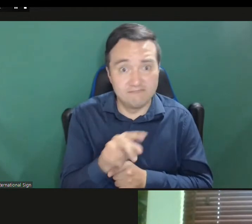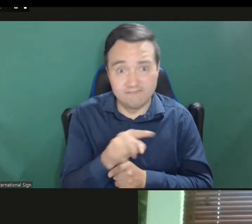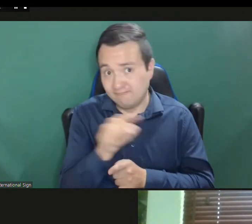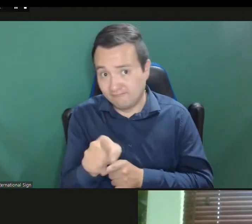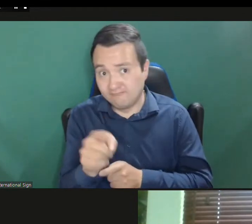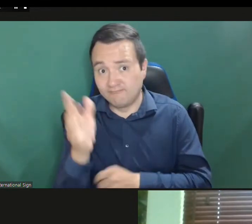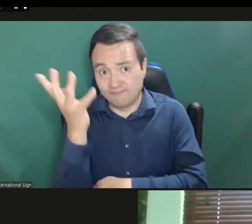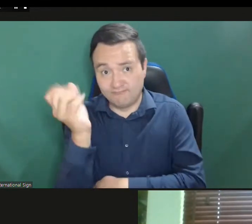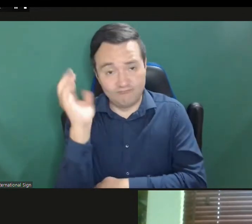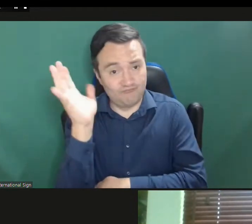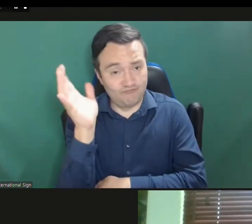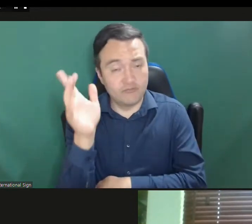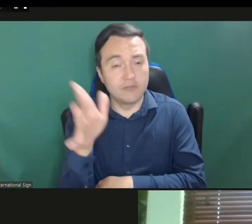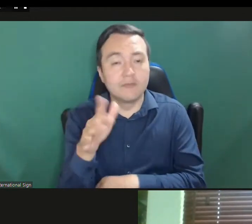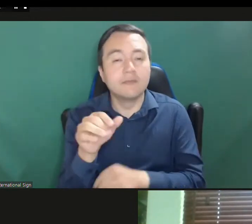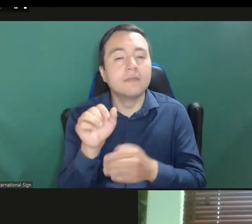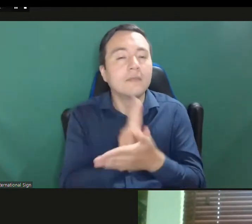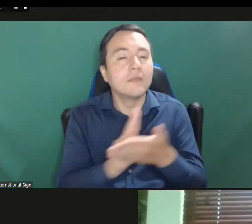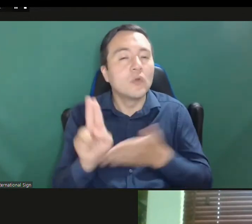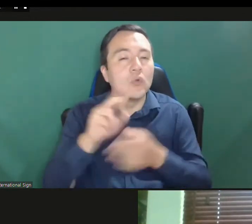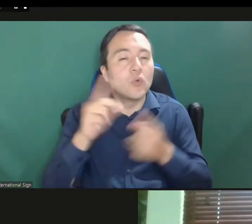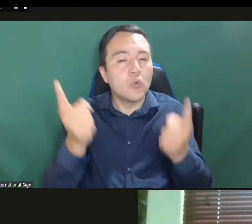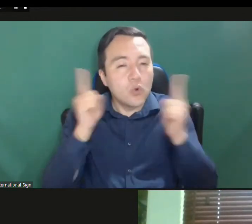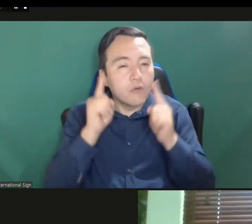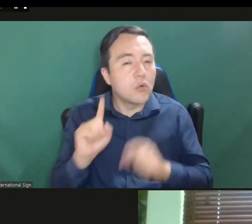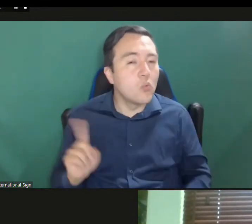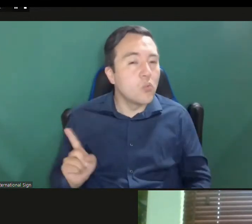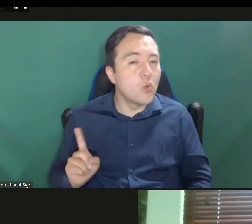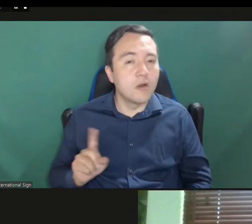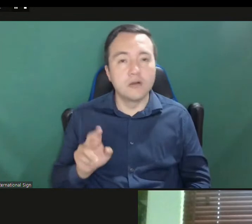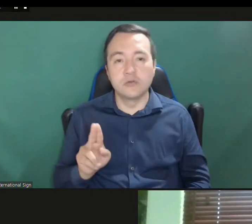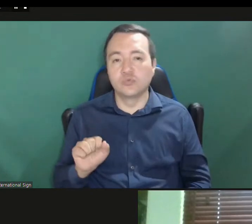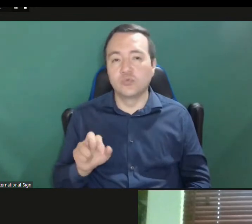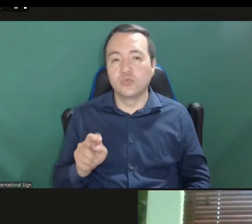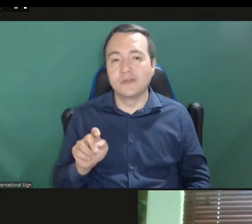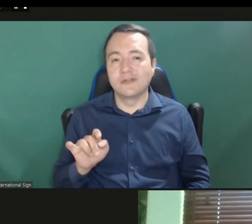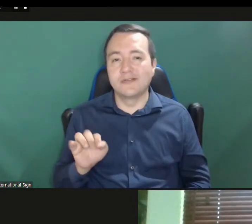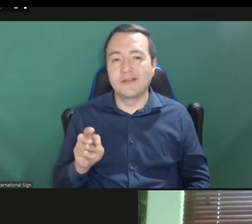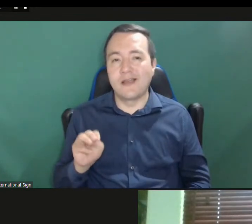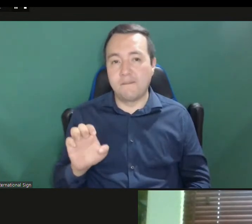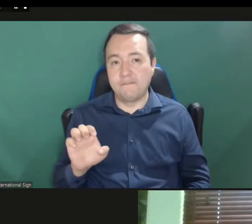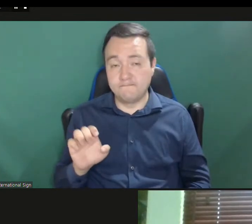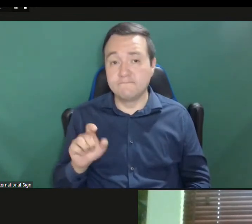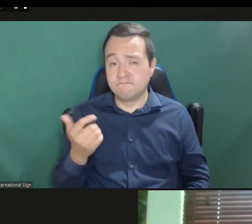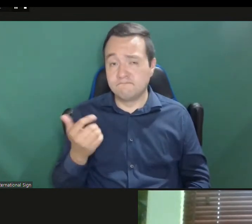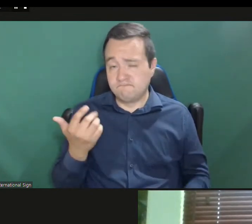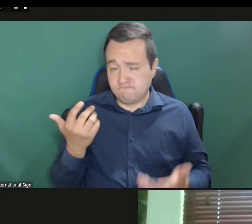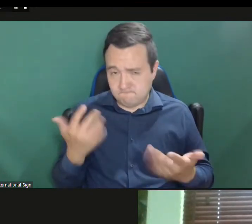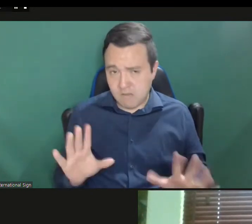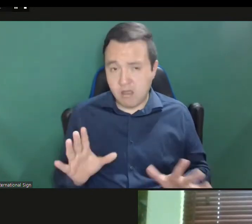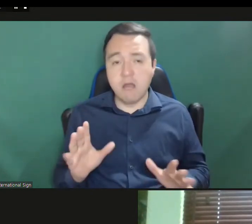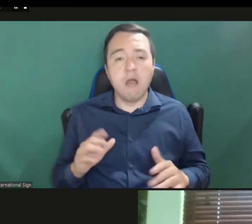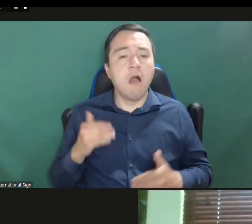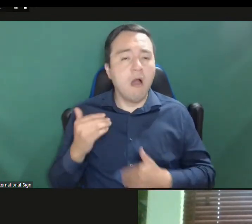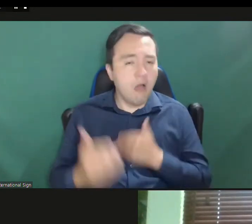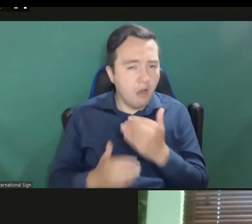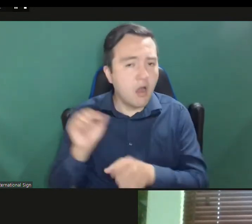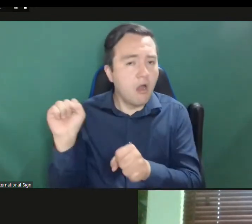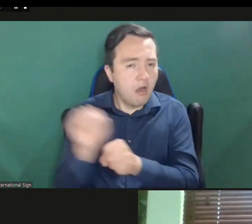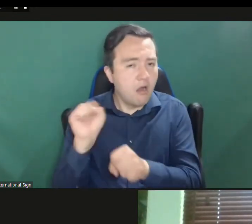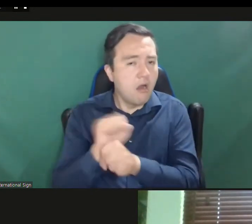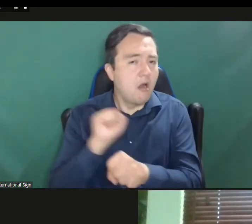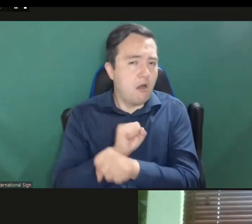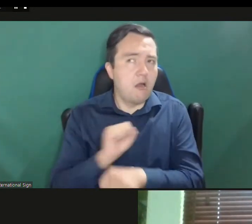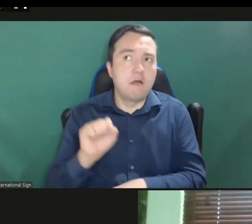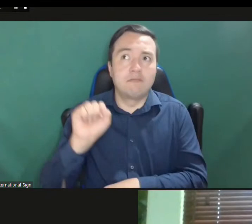in Suriname. As part of his career, he has worked at a regional health services as a private healthcare